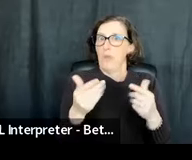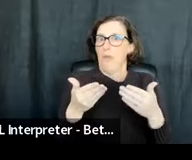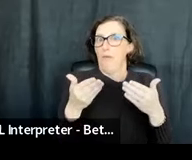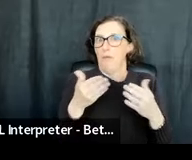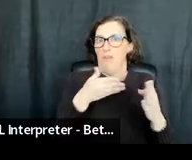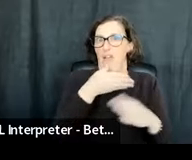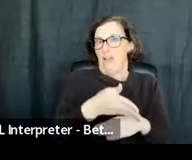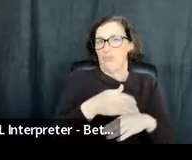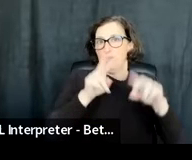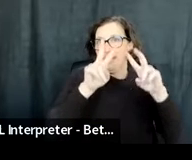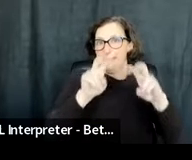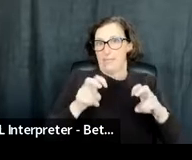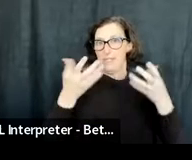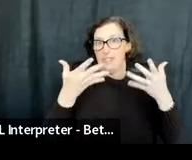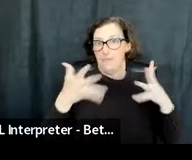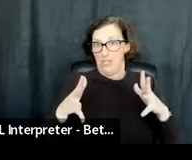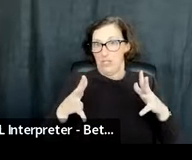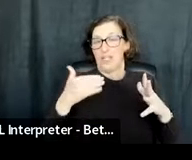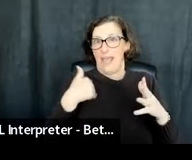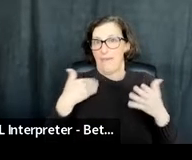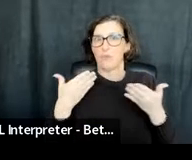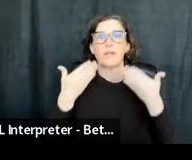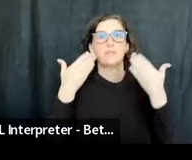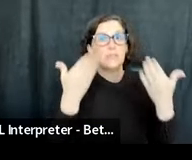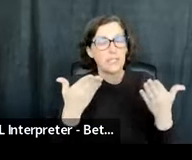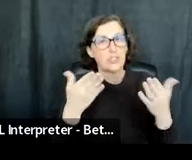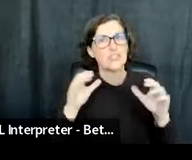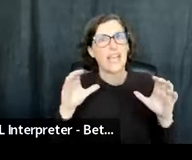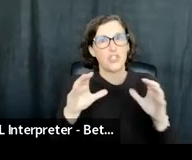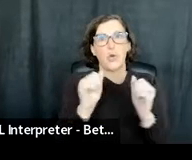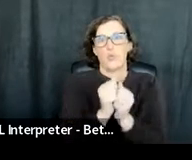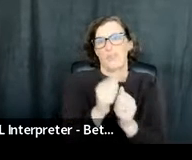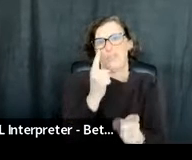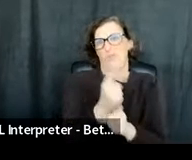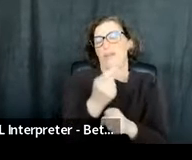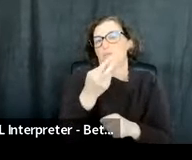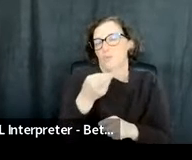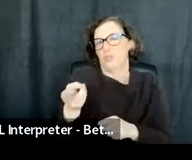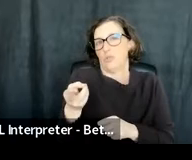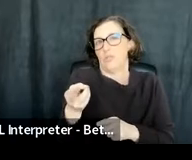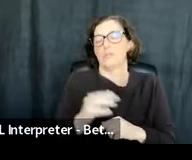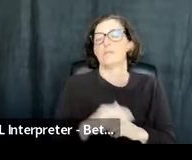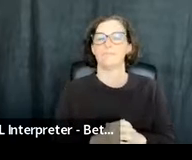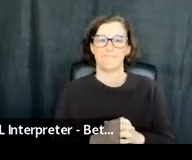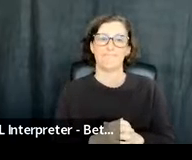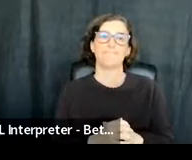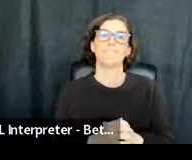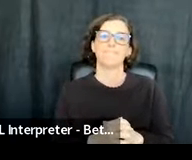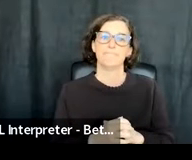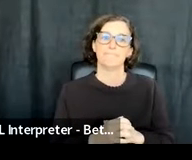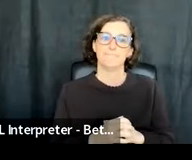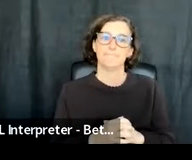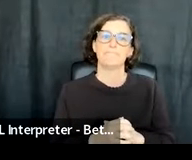from the assessment, and to do it with the right resource and so forth. So we'll kind of touch on that. And then